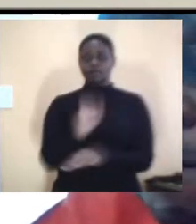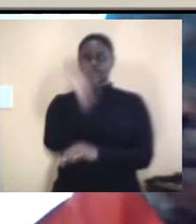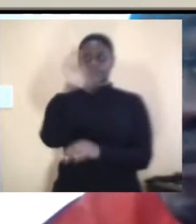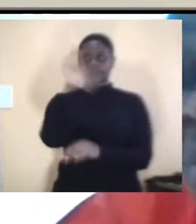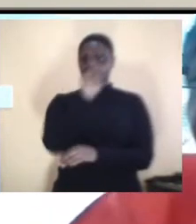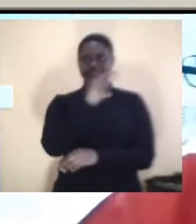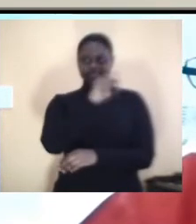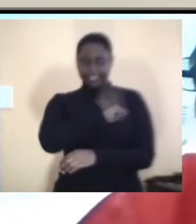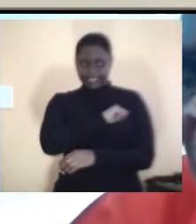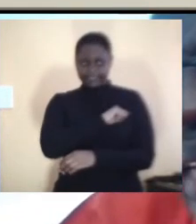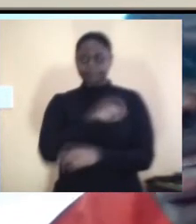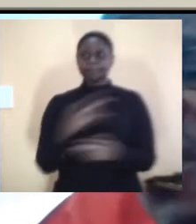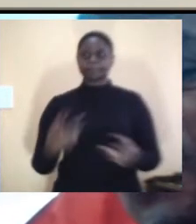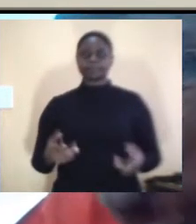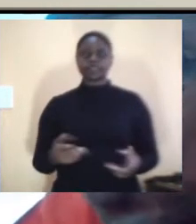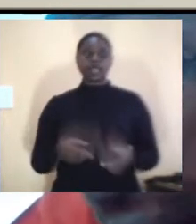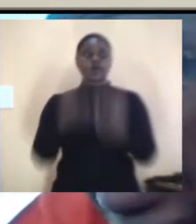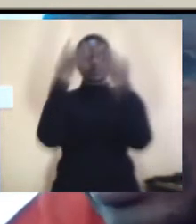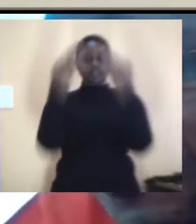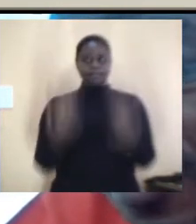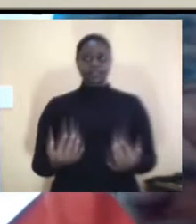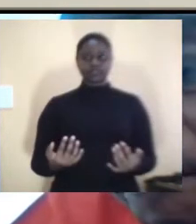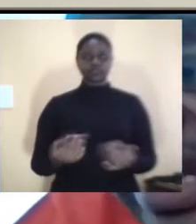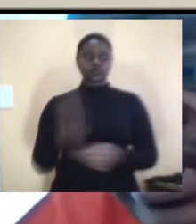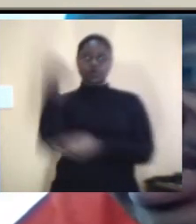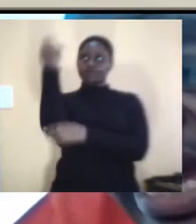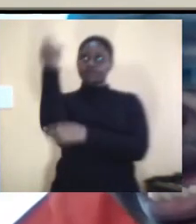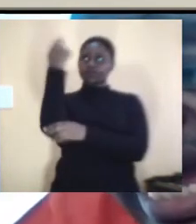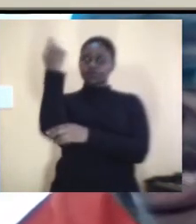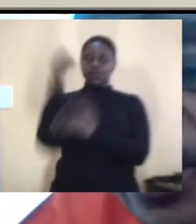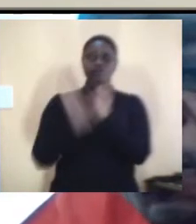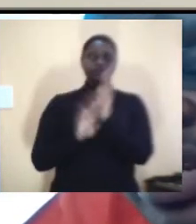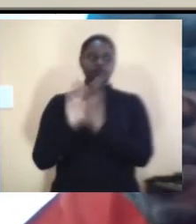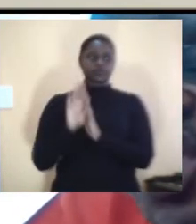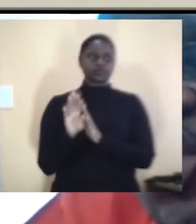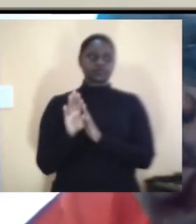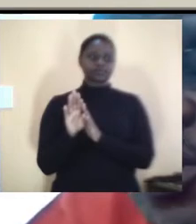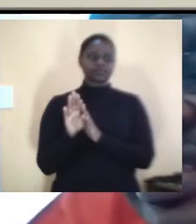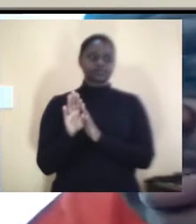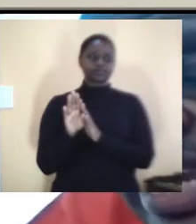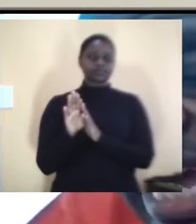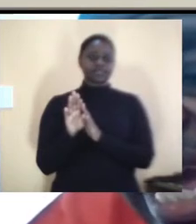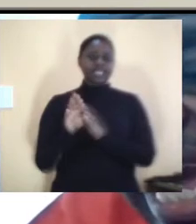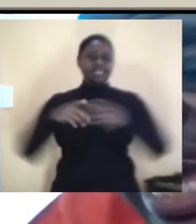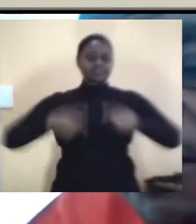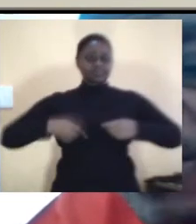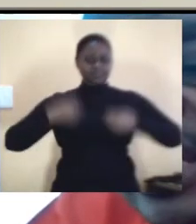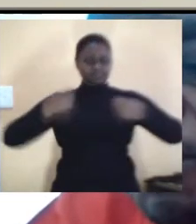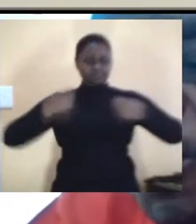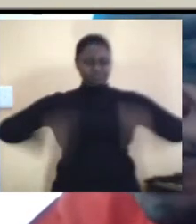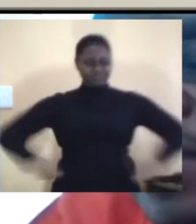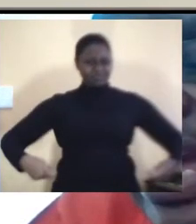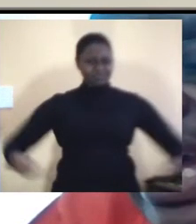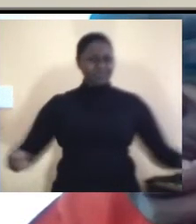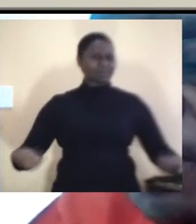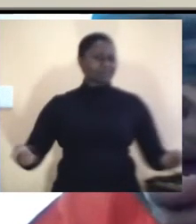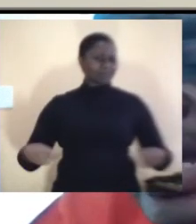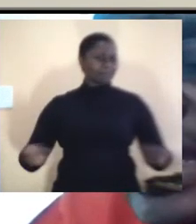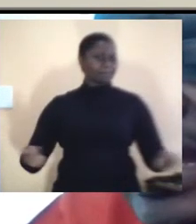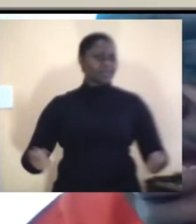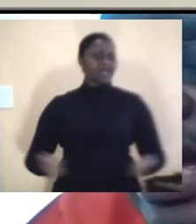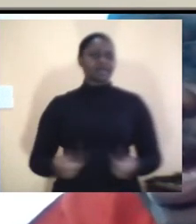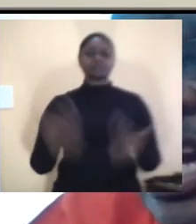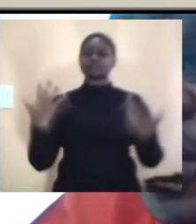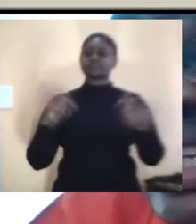KwaZulu-Natal. The budget for rural development has been misused and misappropriated